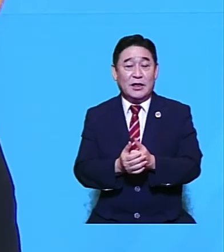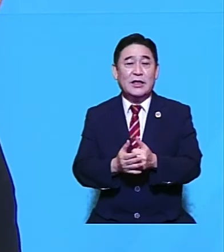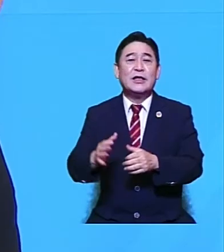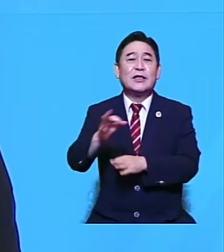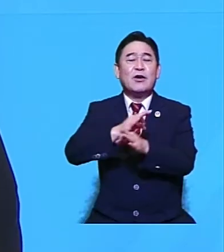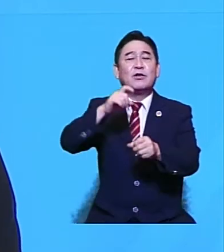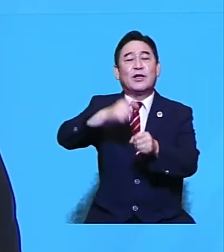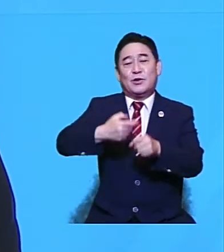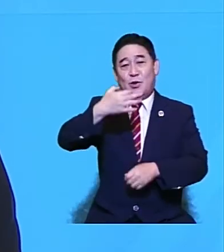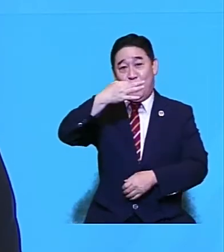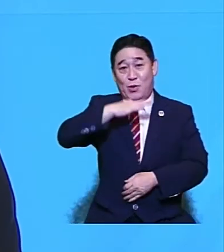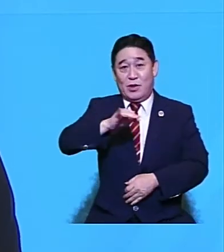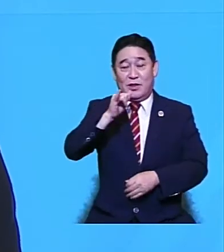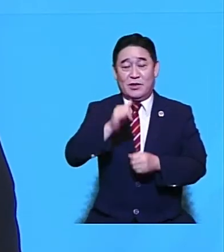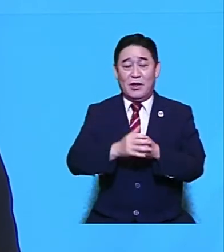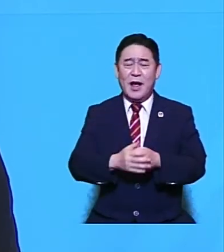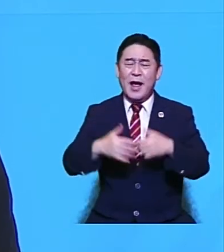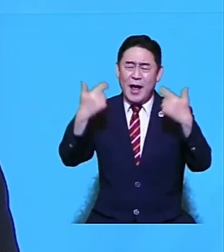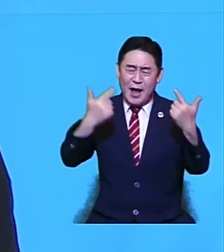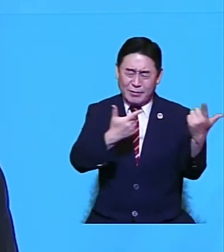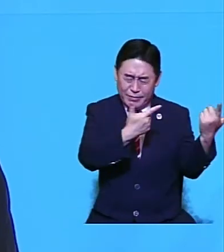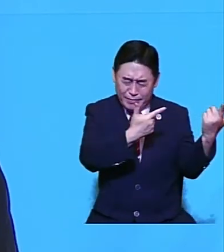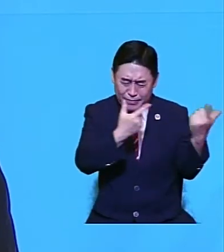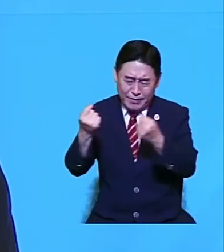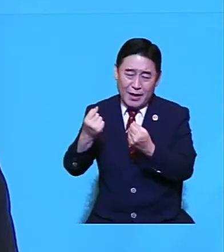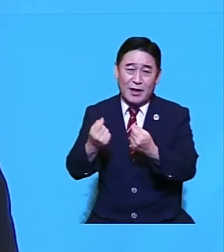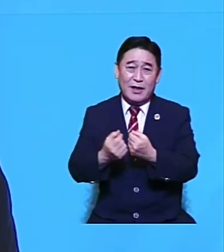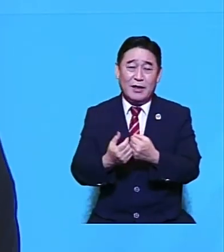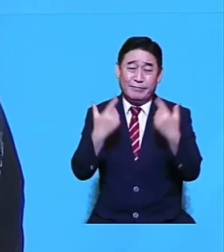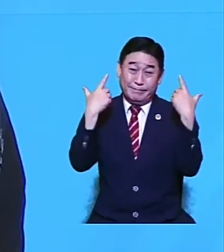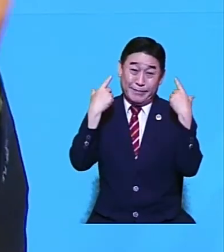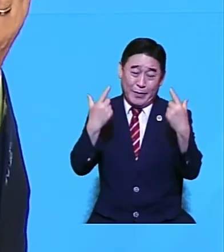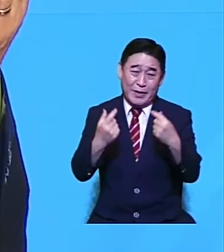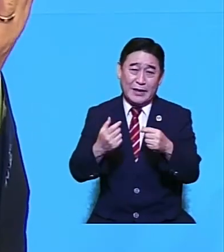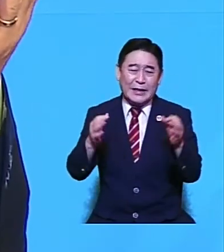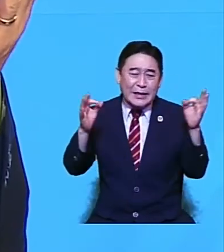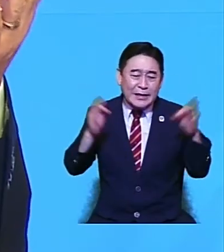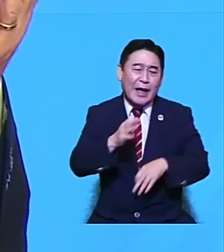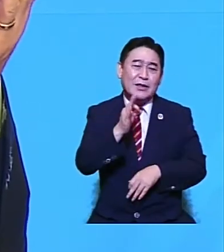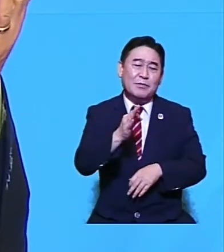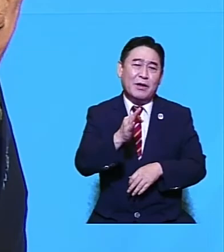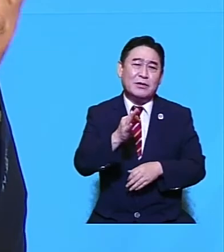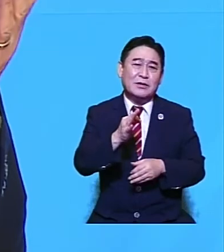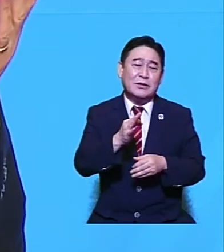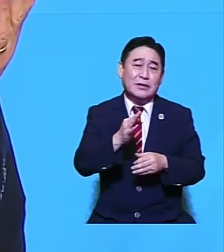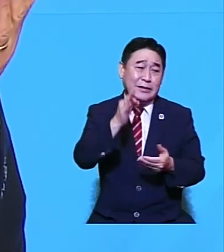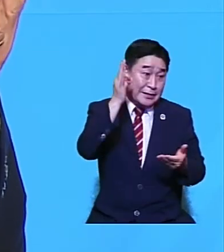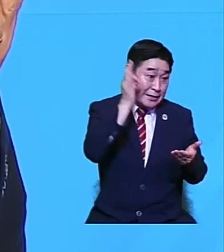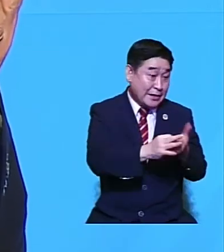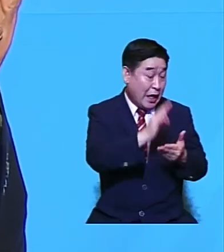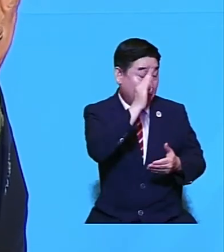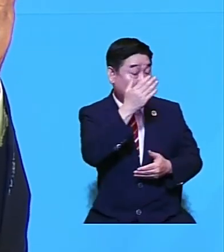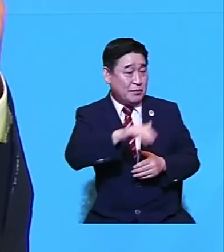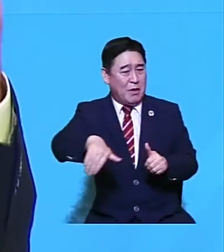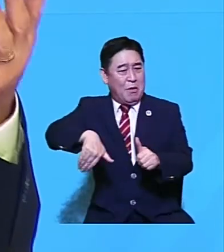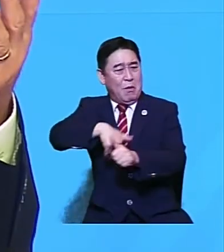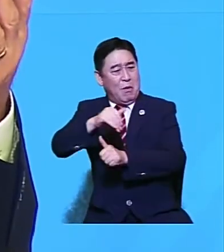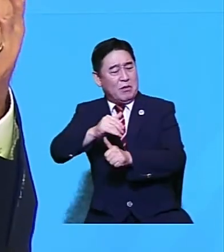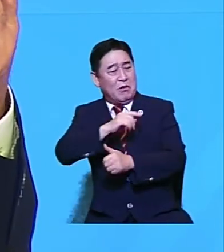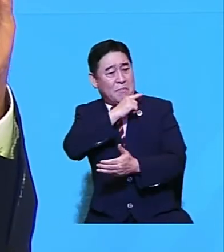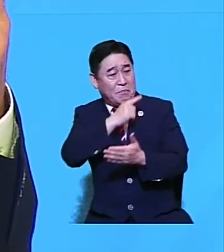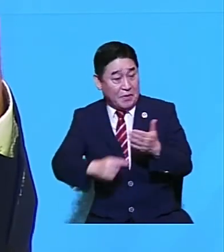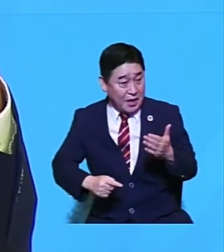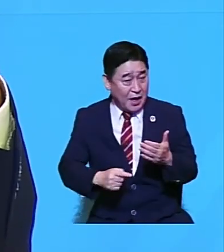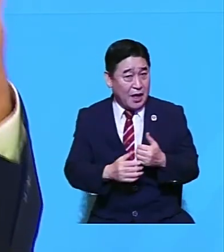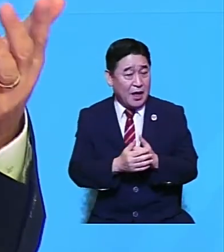has always been the case. Short-term cost might be cheaper as long as you don't count the environmental cost, the climate